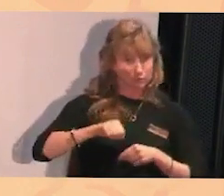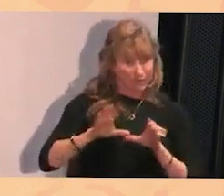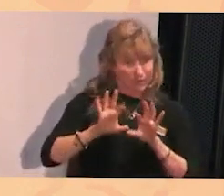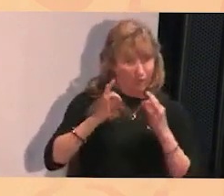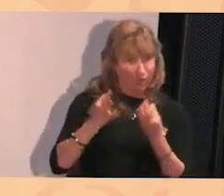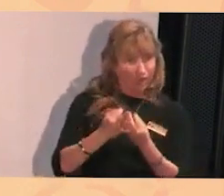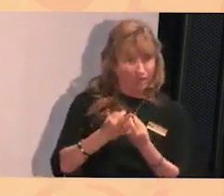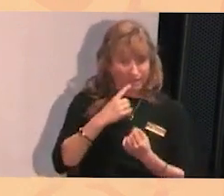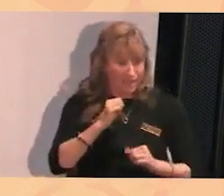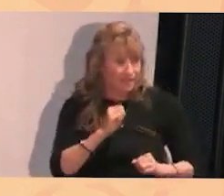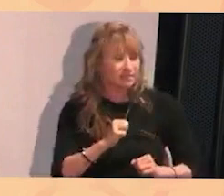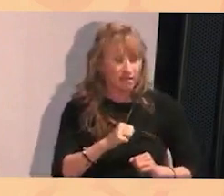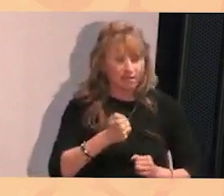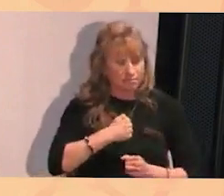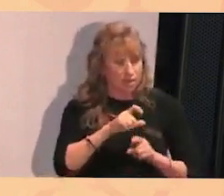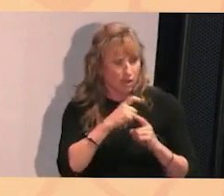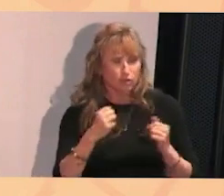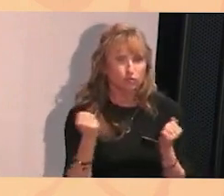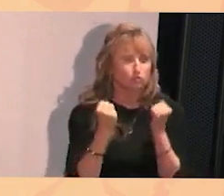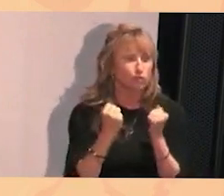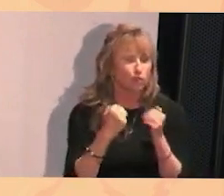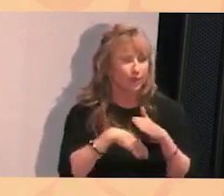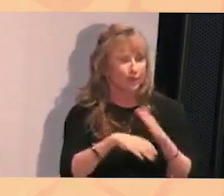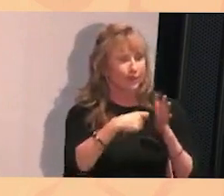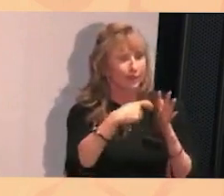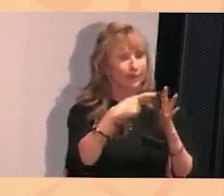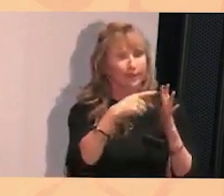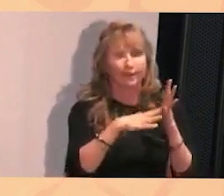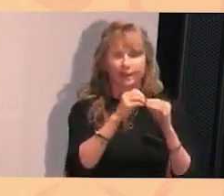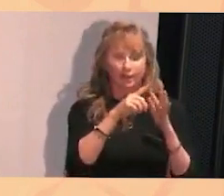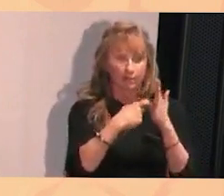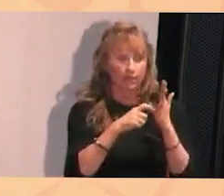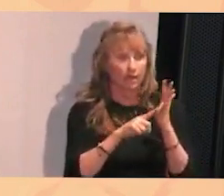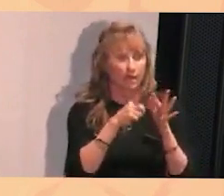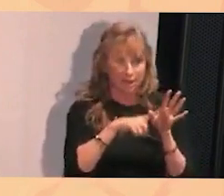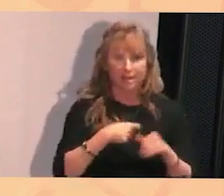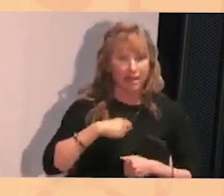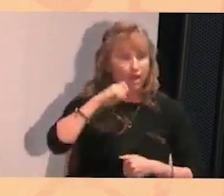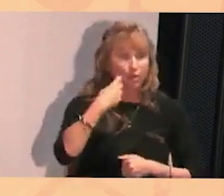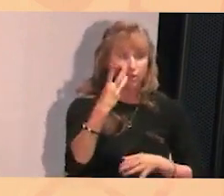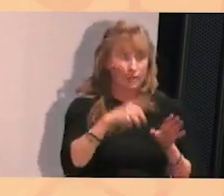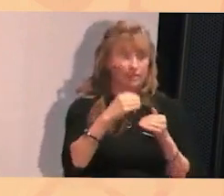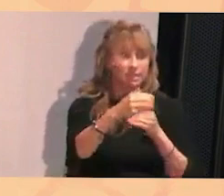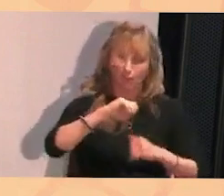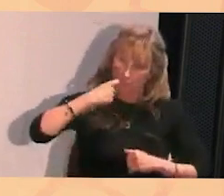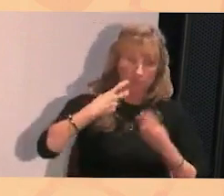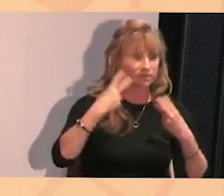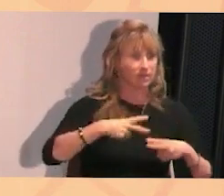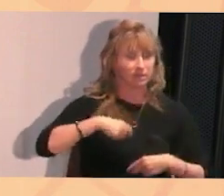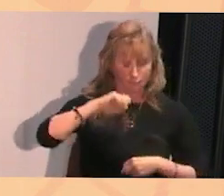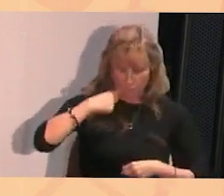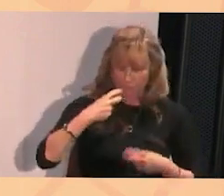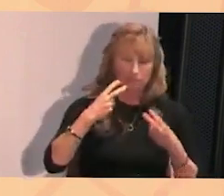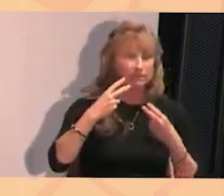is still strong in the Kimberley, and in the next 3 years I will be dancing, I will be singing, I will be painting up my children and my